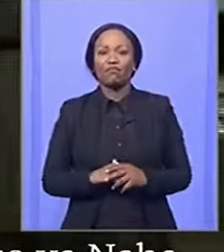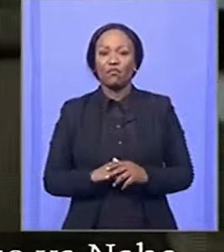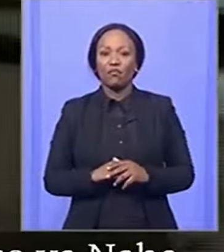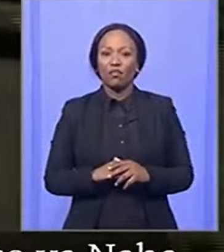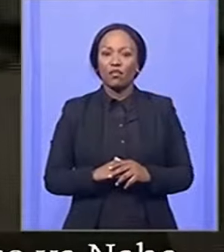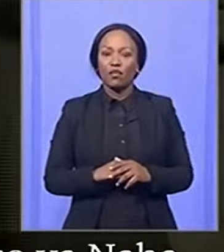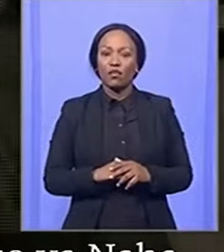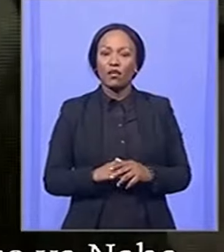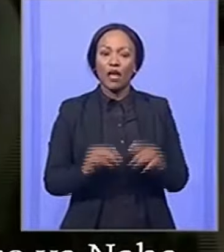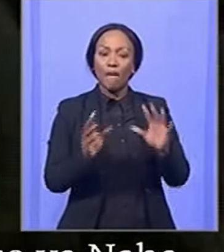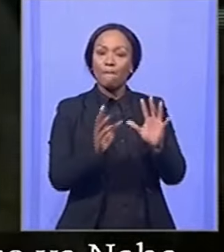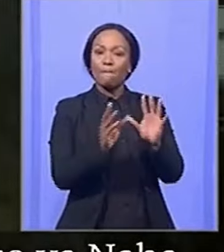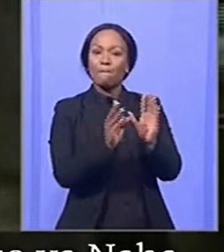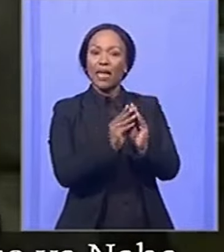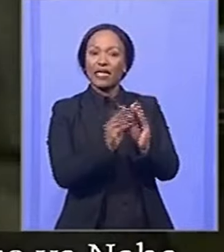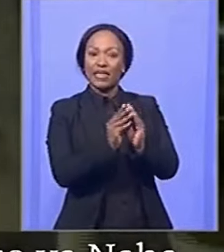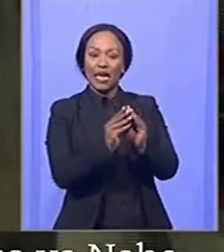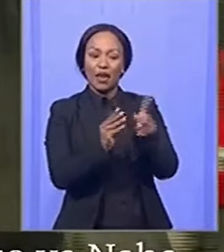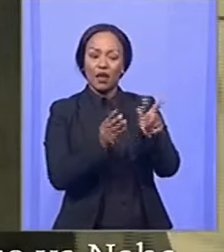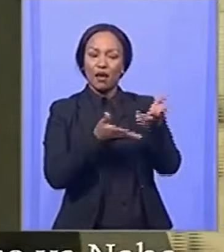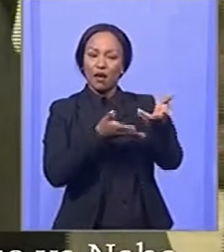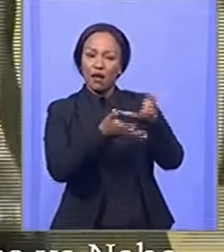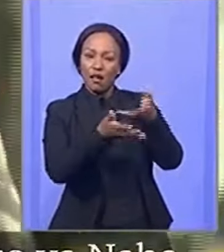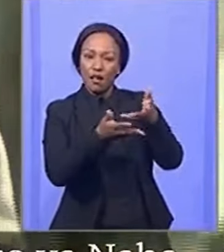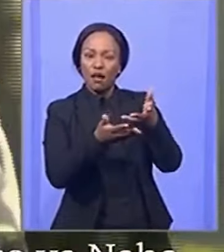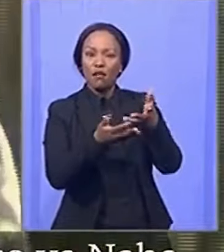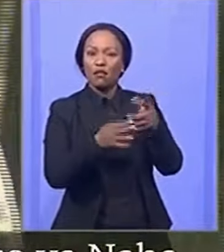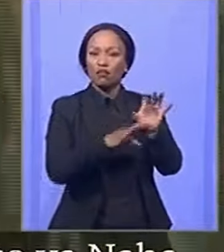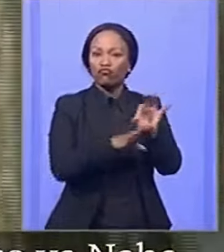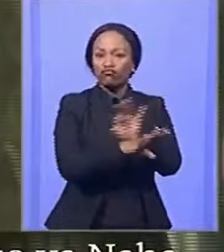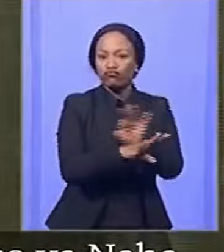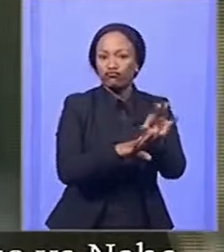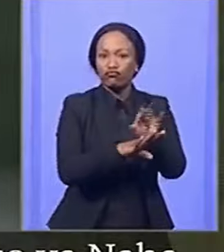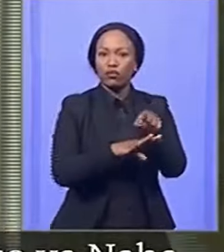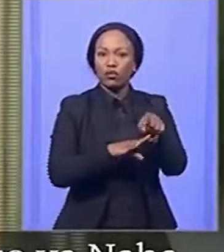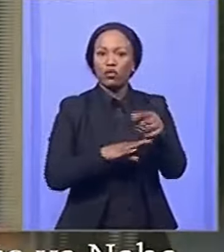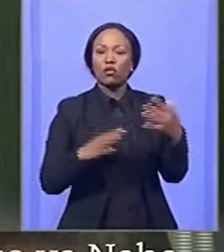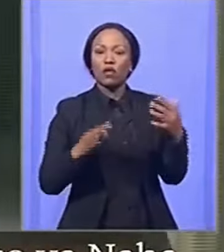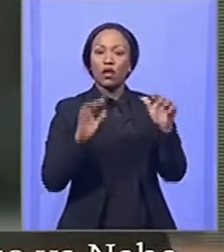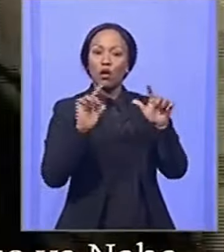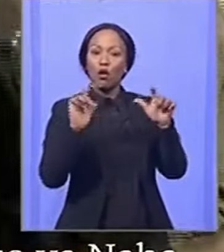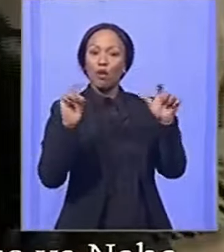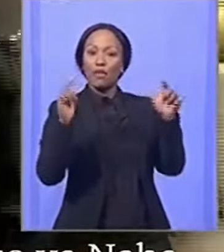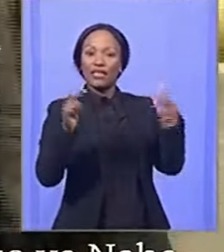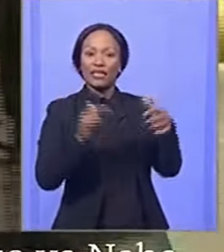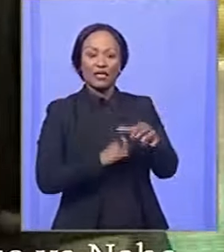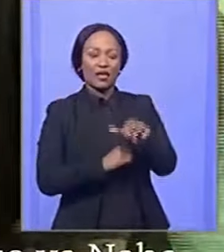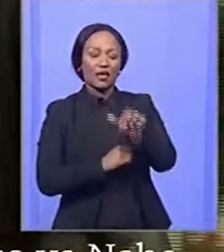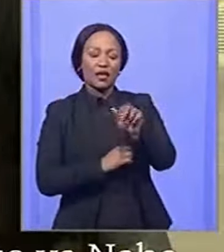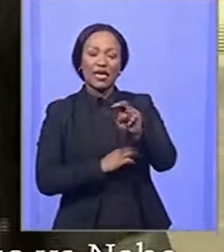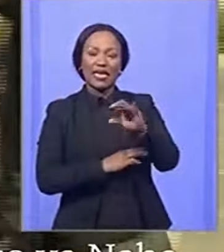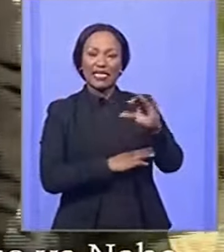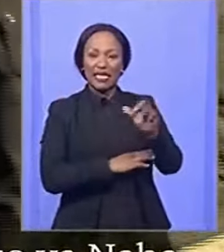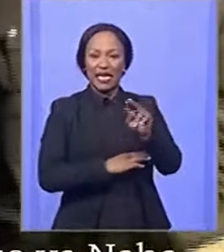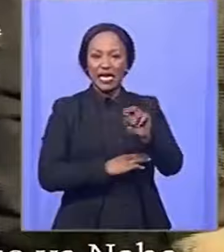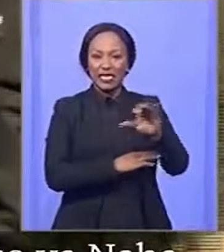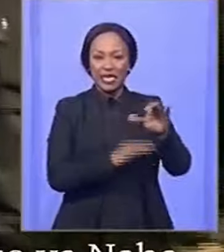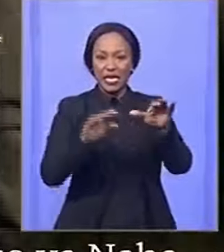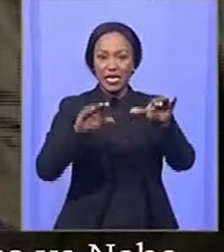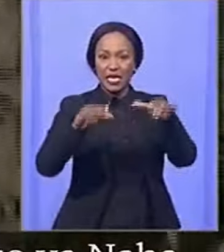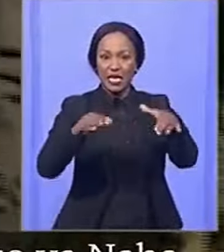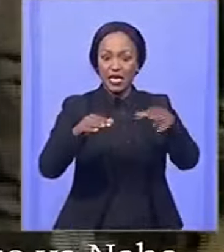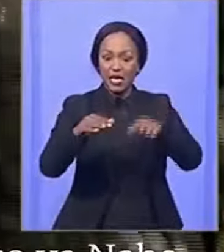Ditherisano tsa tsamaiso ya naha di tse ka sehlohong lenane tsamaisong la kopano ya komiti ya naha ya phethahatso